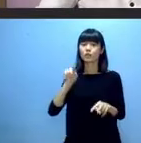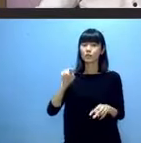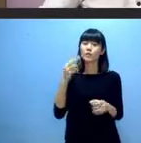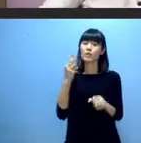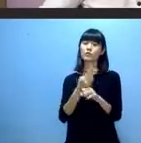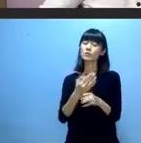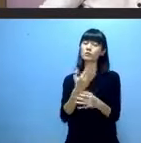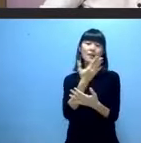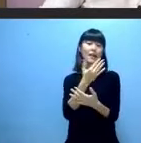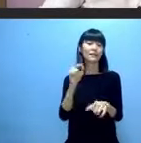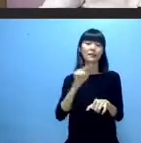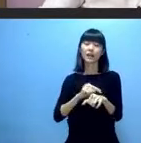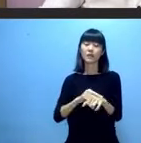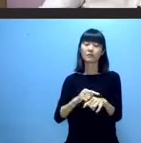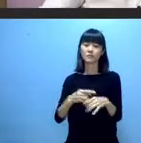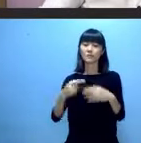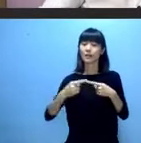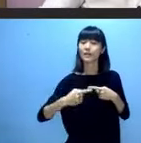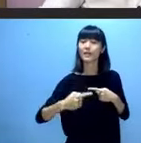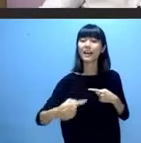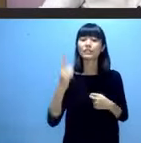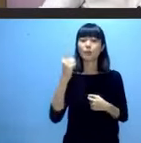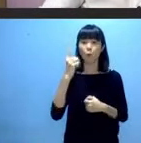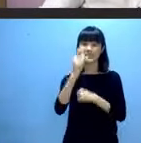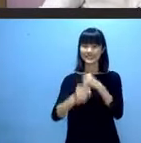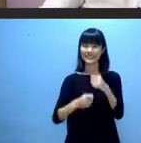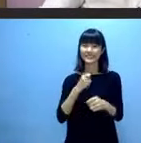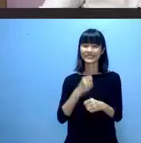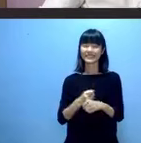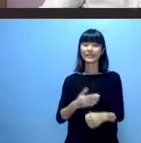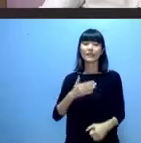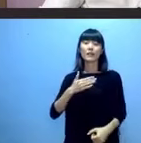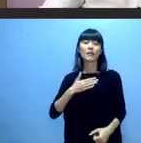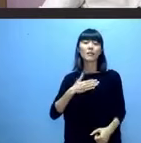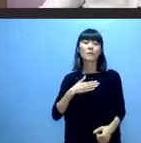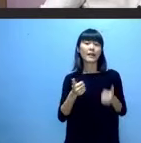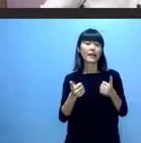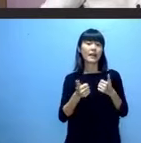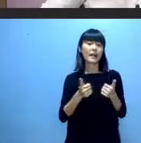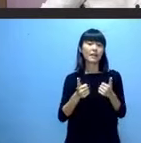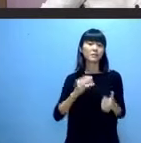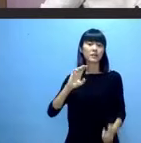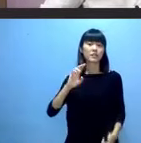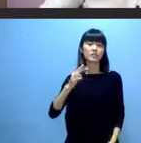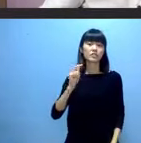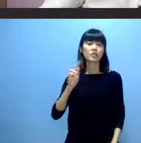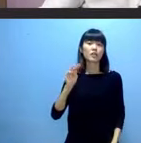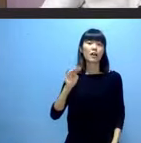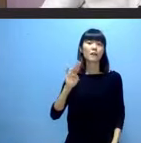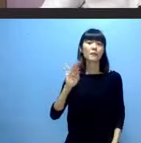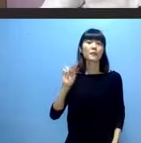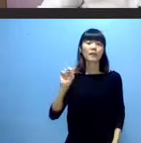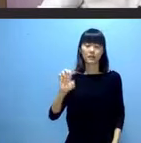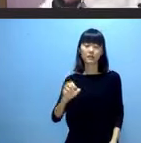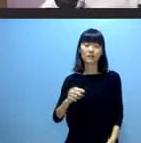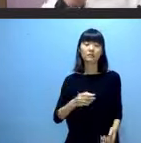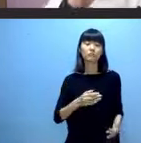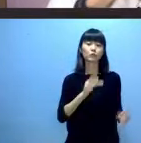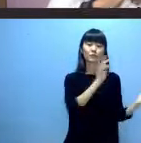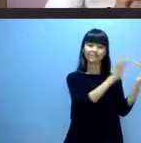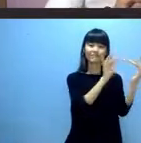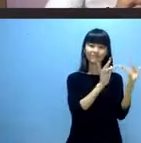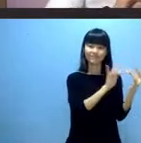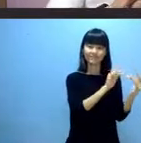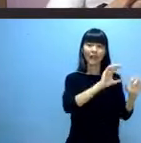is a one-year validity. So my admin, Charmaine, will be in touch with all the winners to give you more details on how you can claim it. We